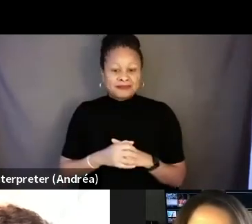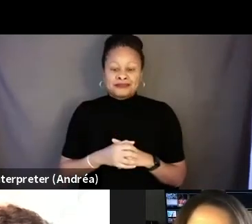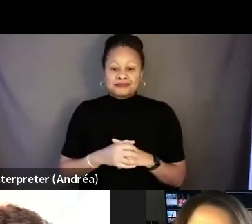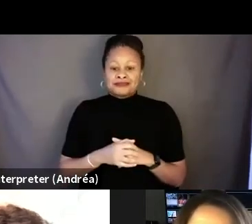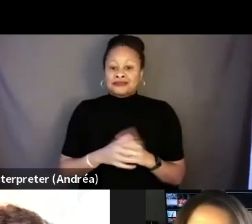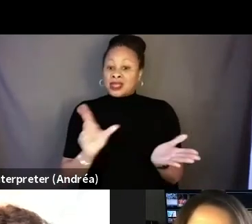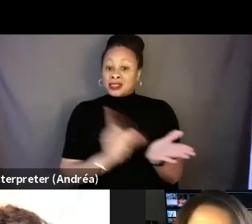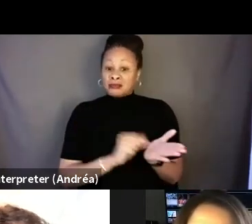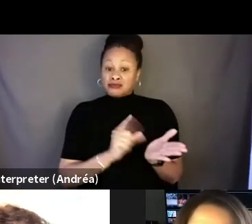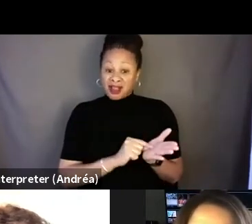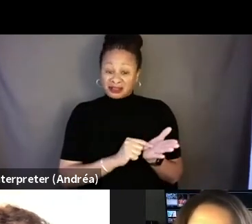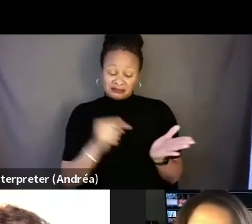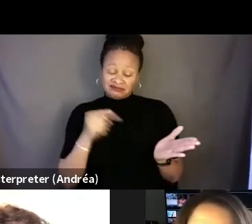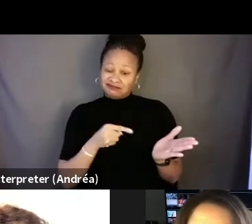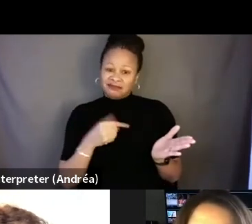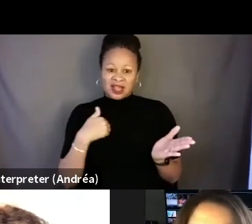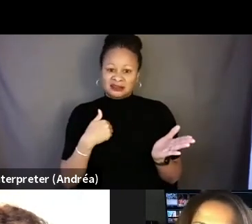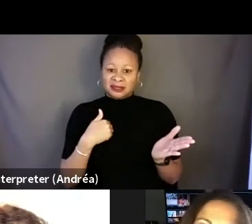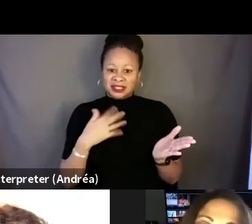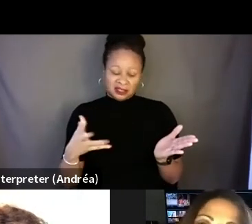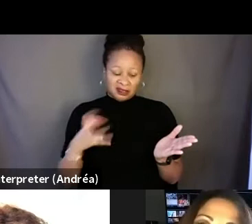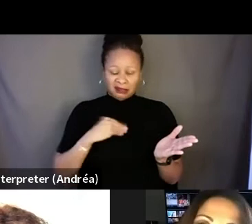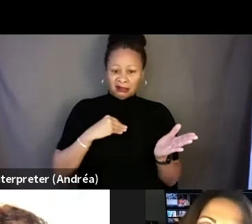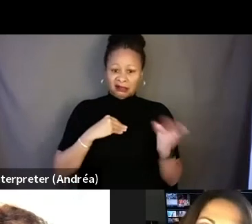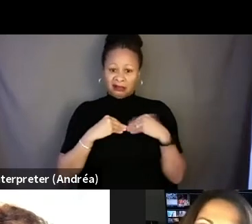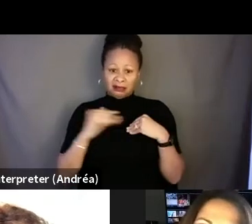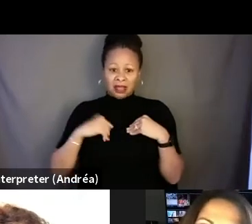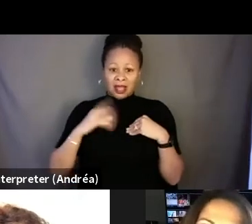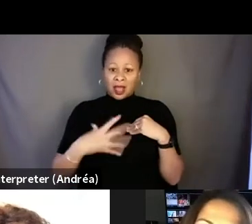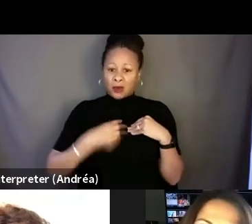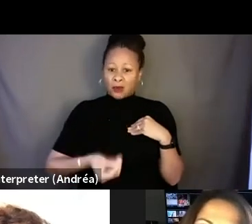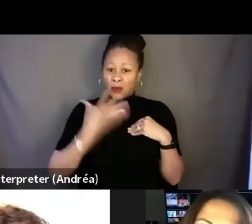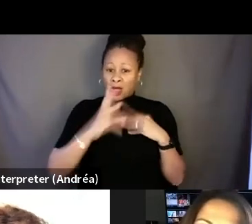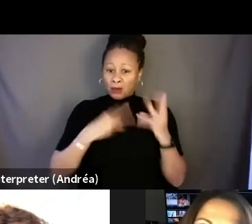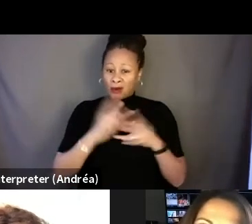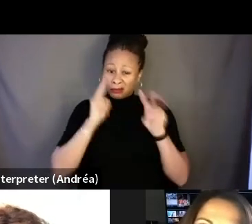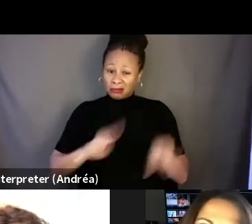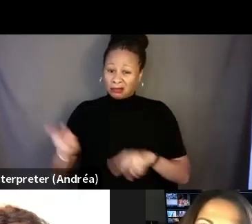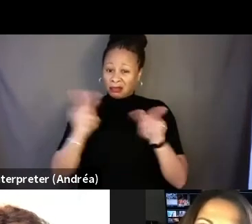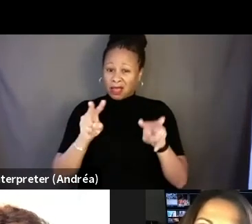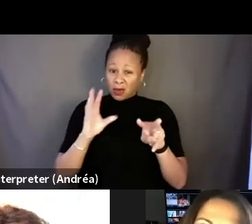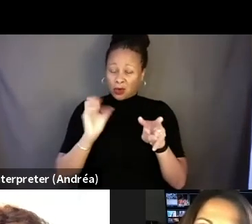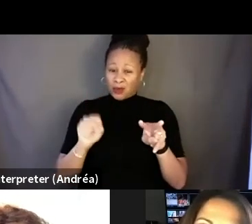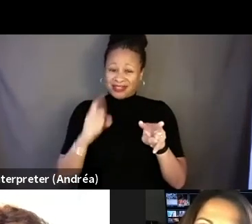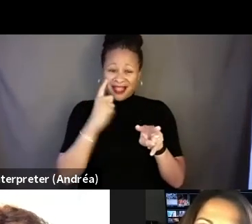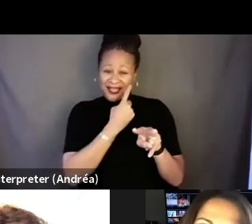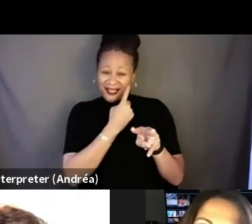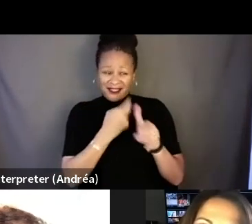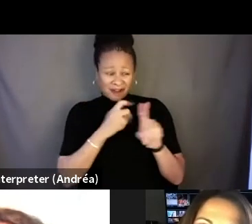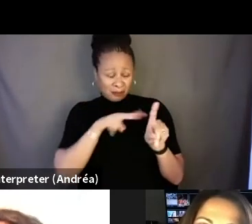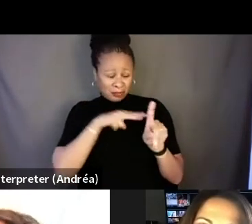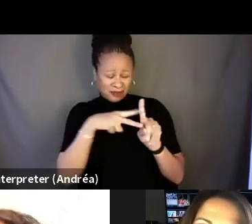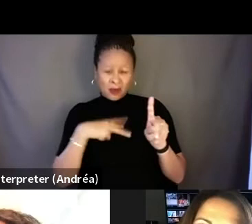has too long basked in a white world, looking out of it with a white man's eyes and